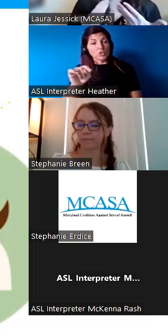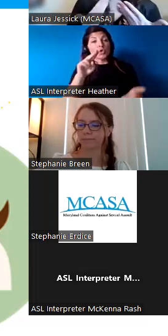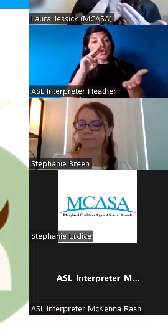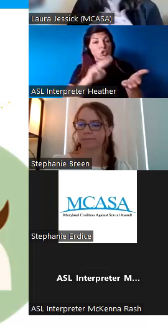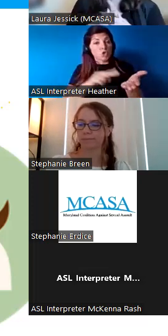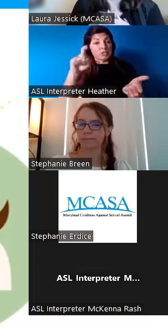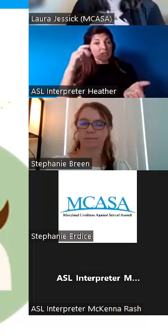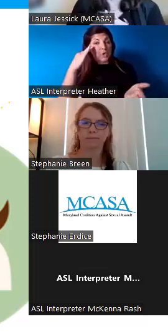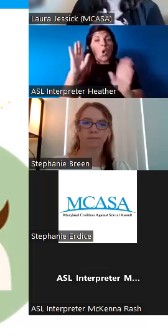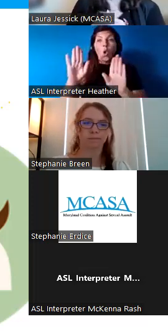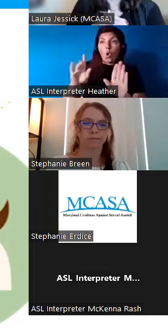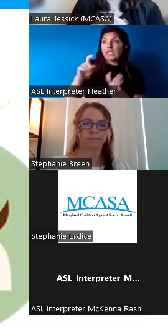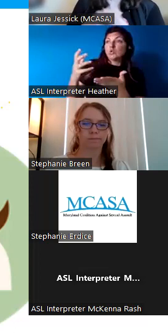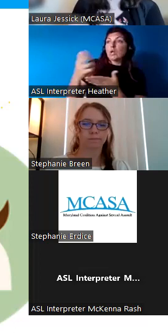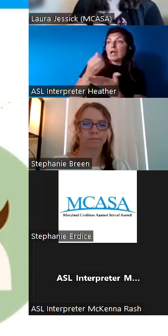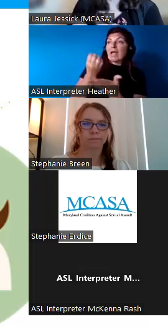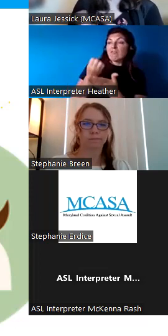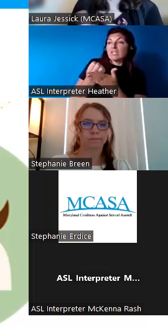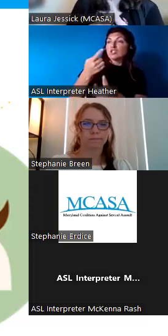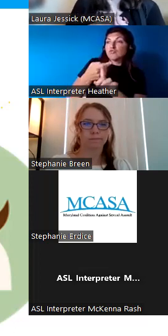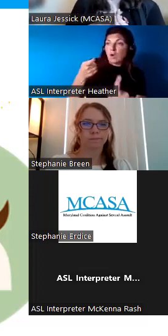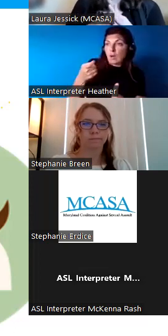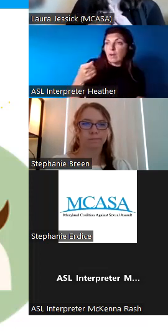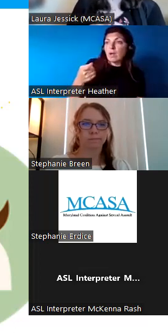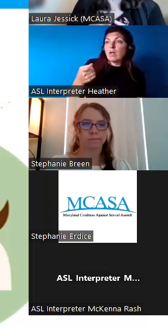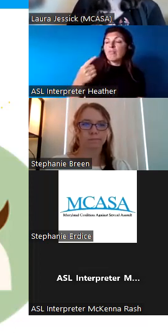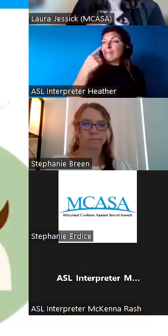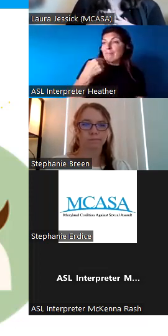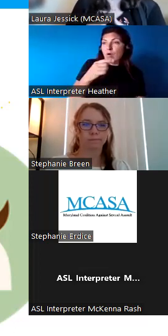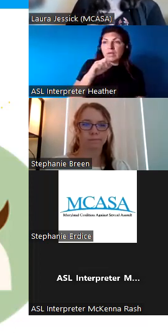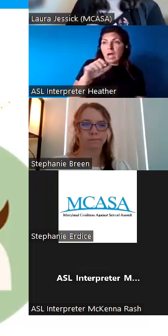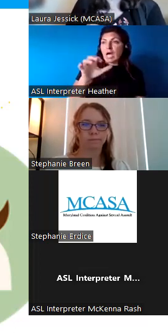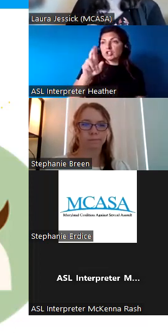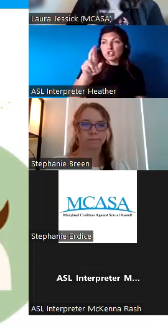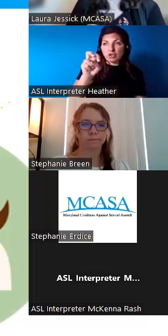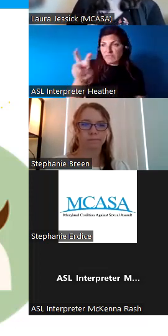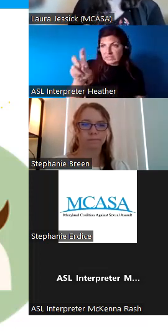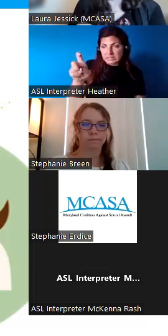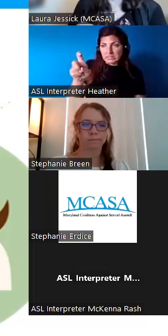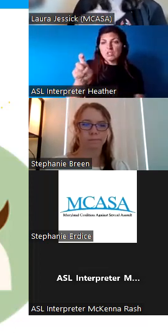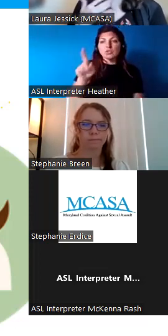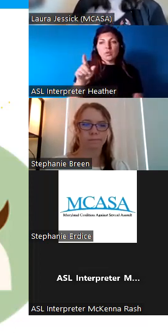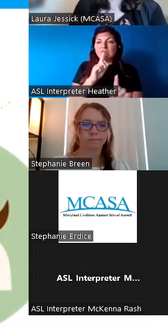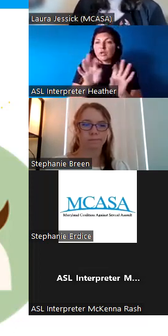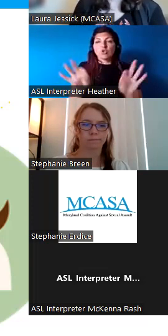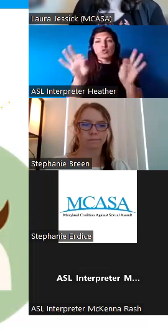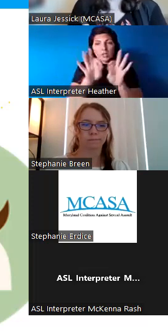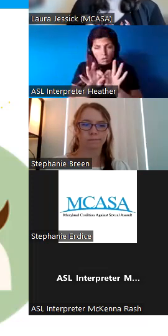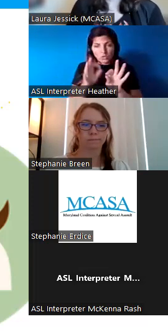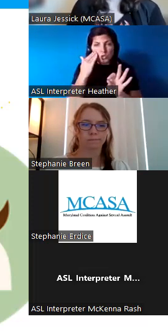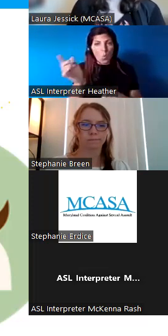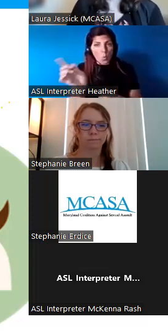from the mouth versus maybe the cervix. So the assault history is very critical. There's also that a